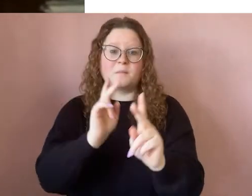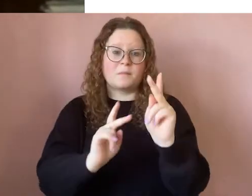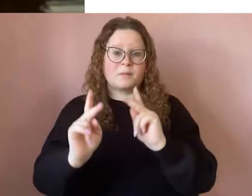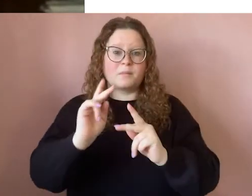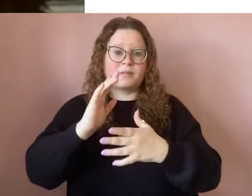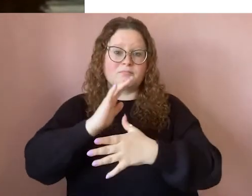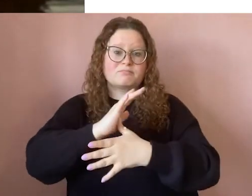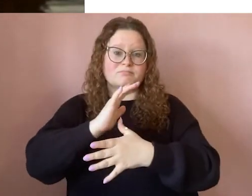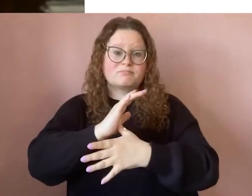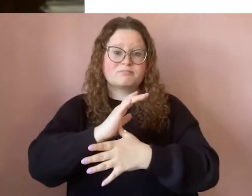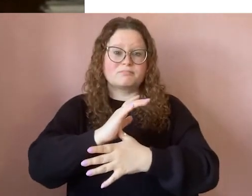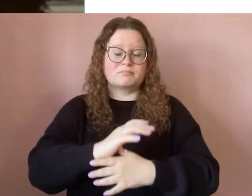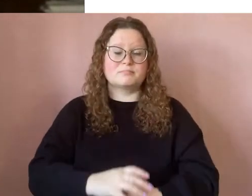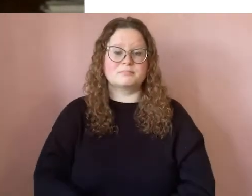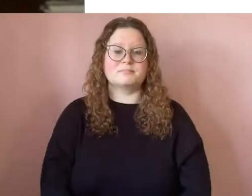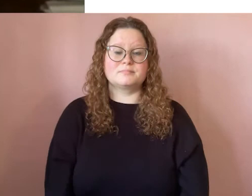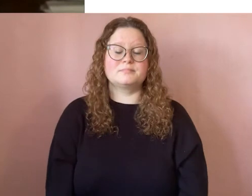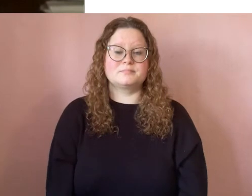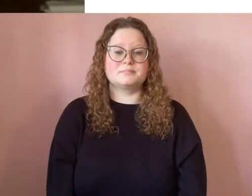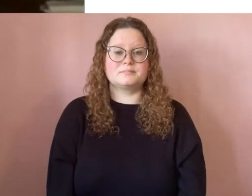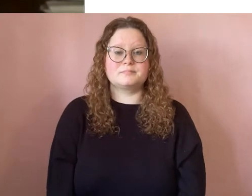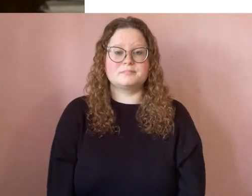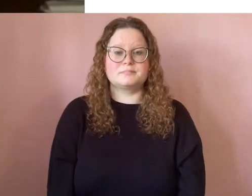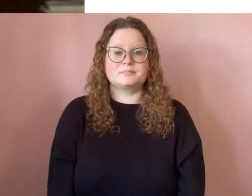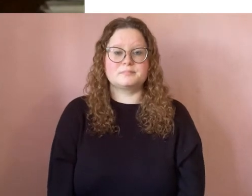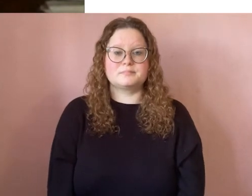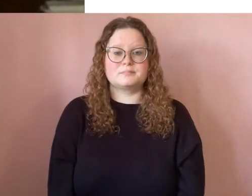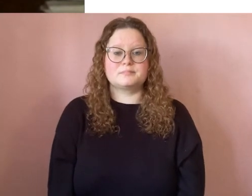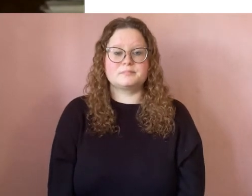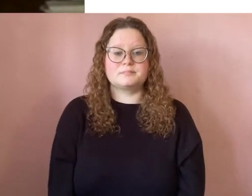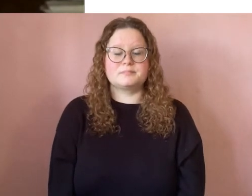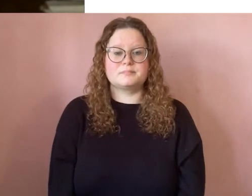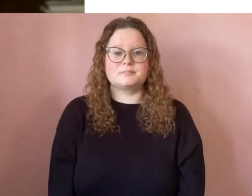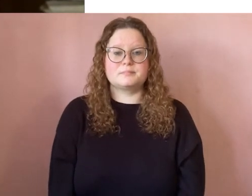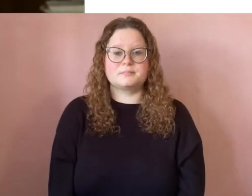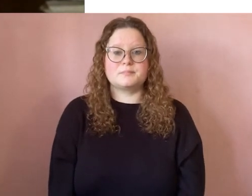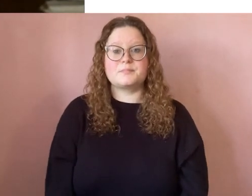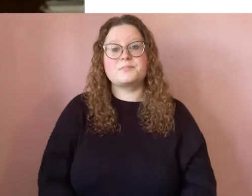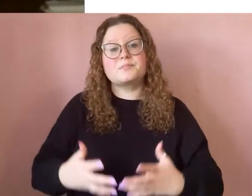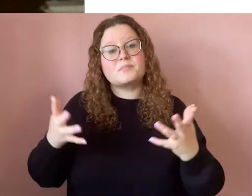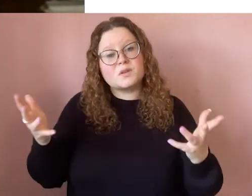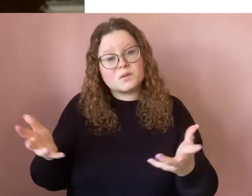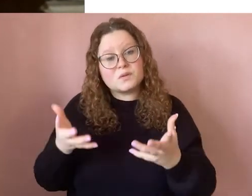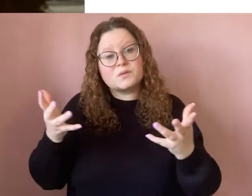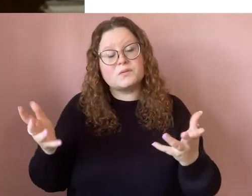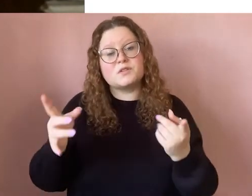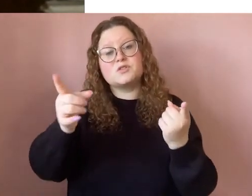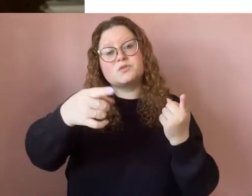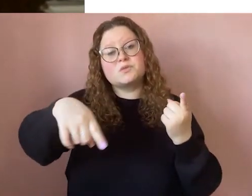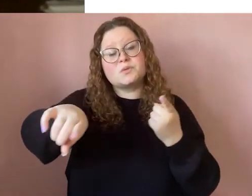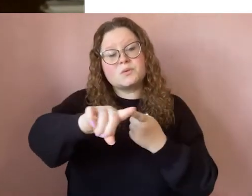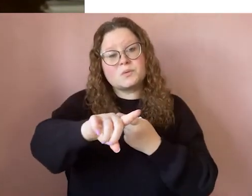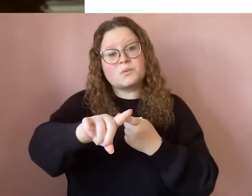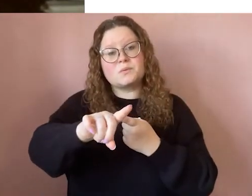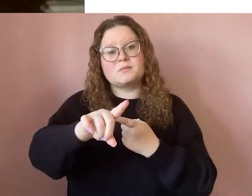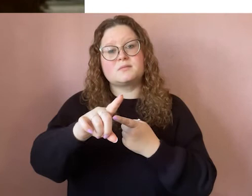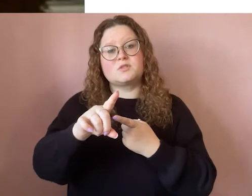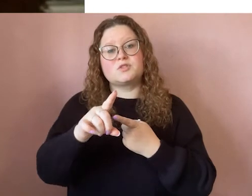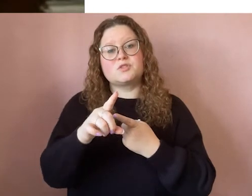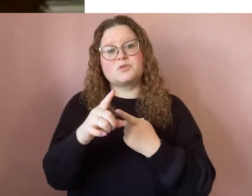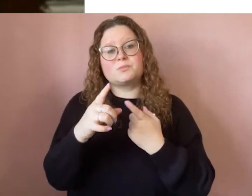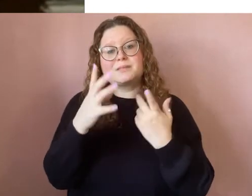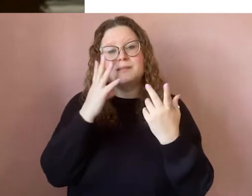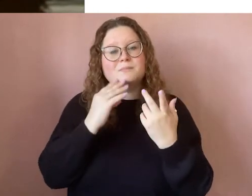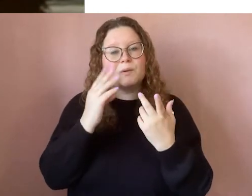we live by and live through, and mostly the humanity we must share